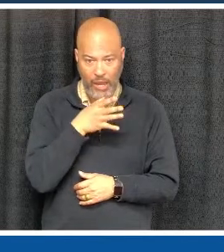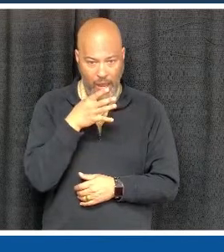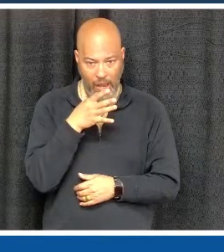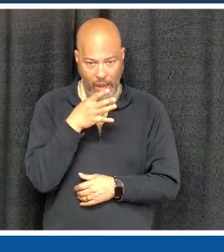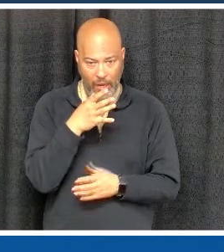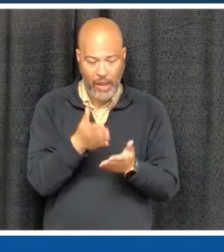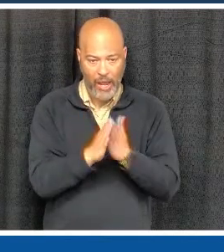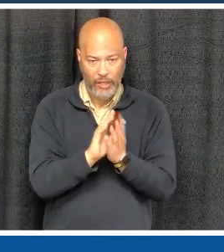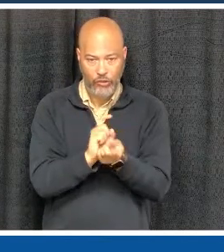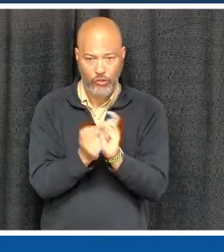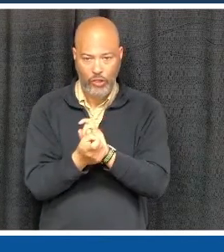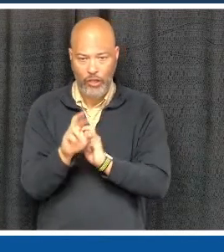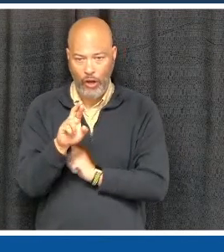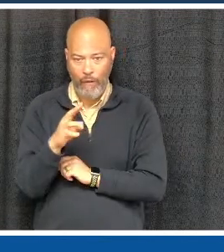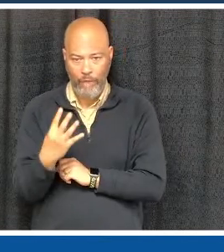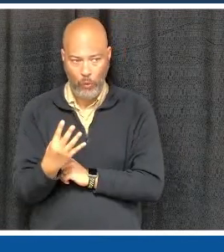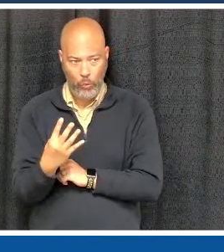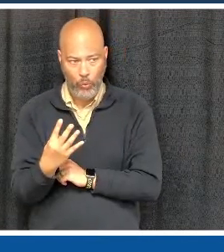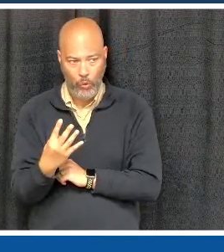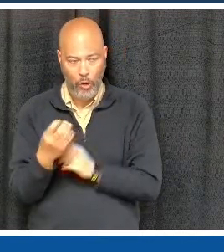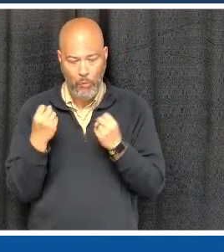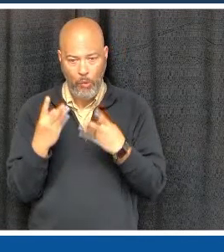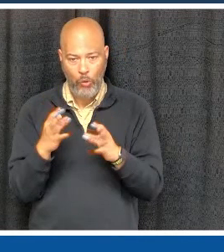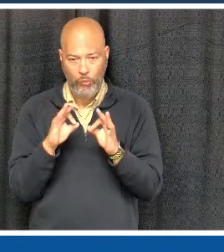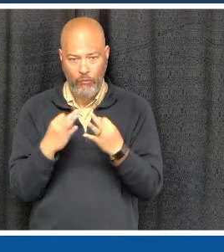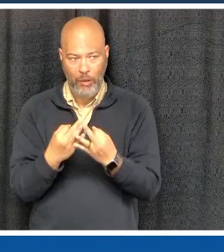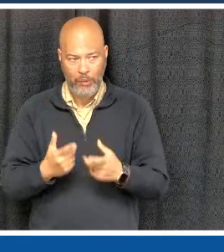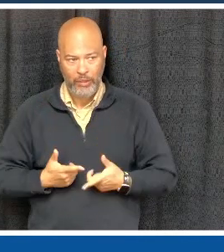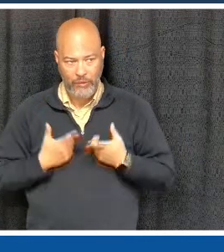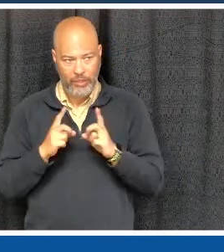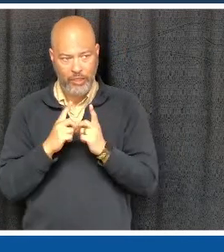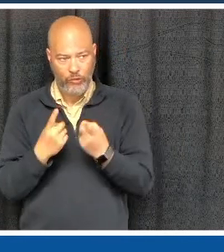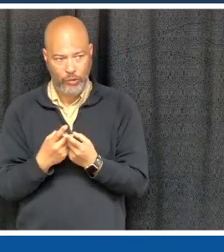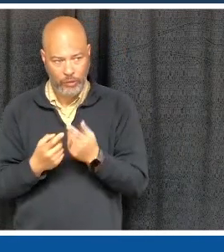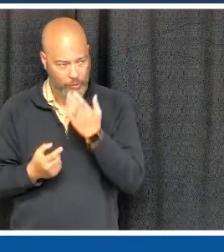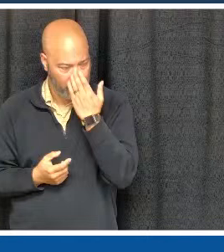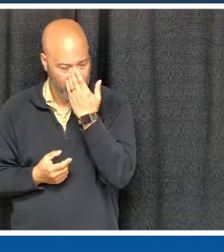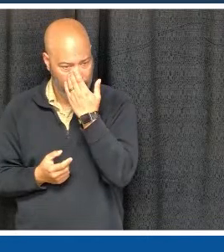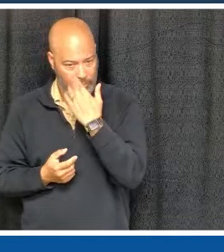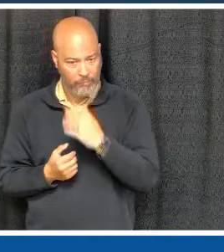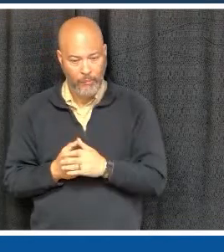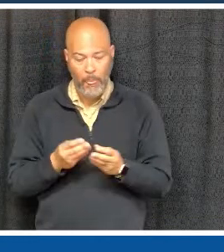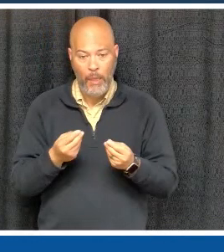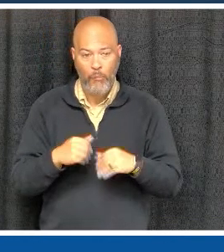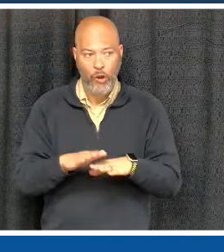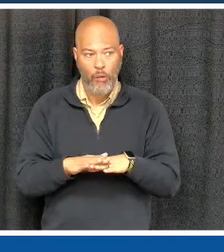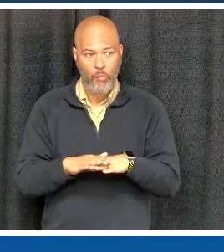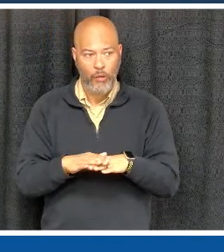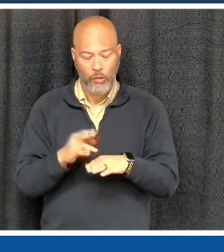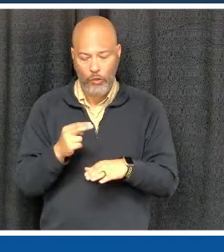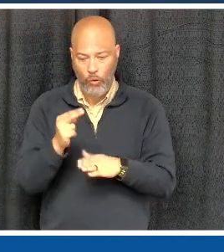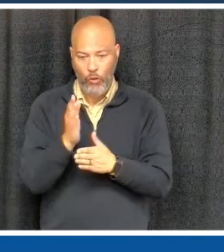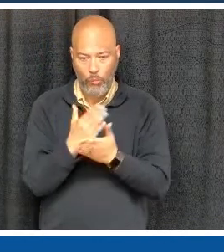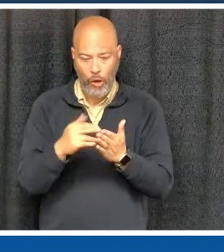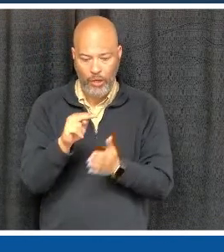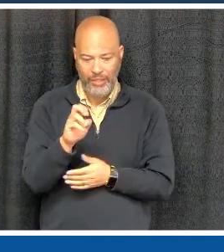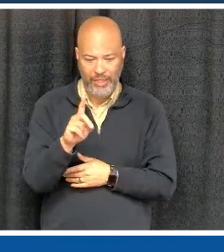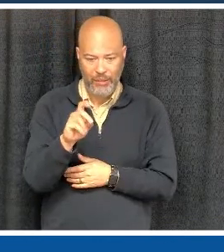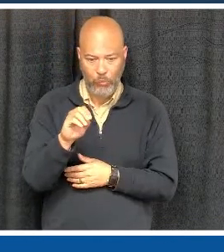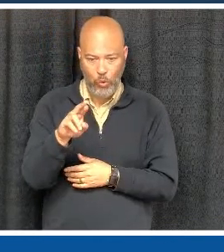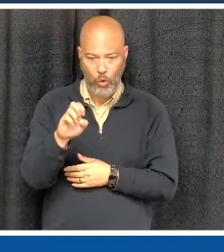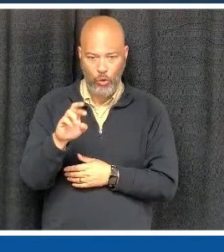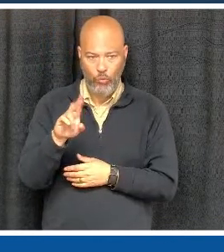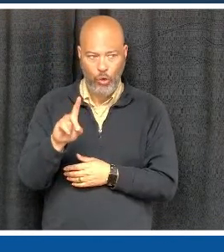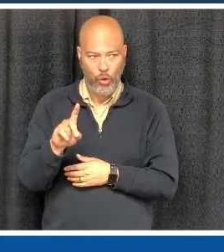and requesting to go to R4 multiple family residential district. The property fronts the north frontage of Needmore Road,